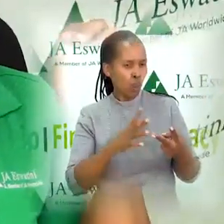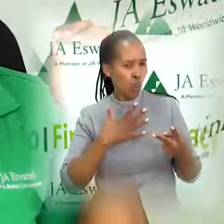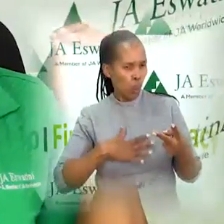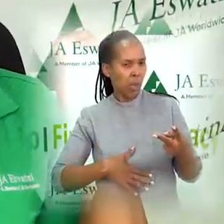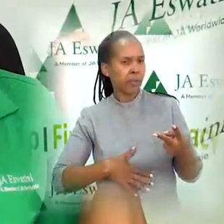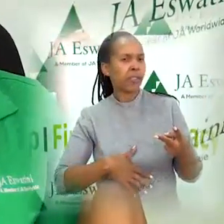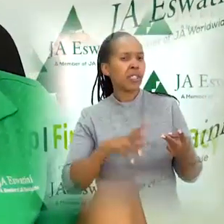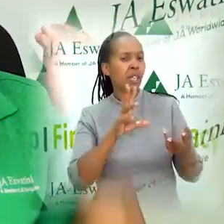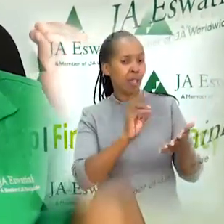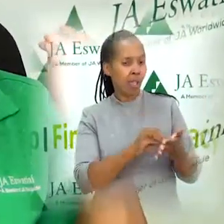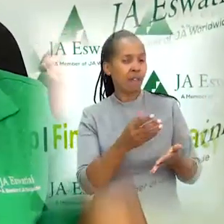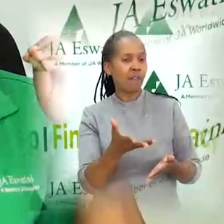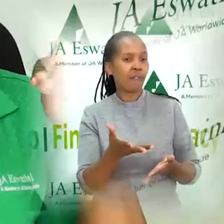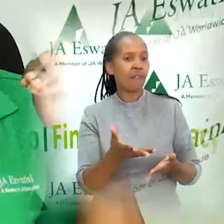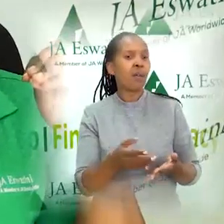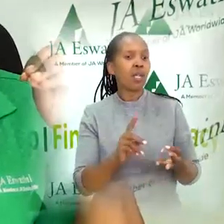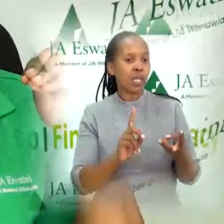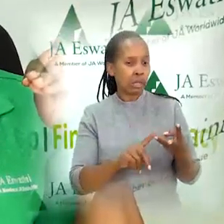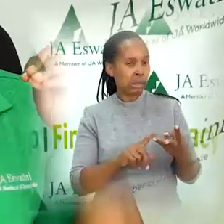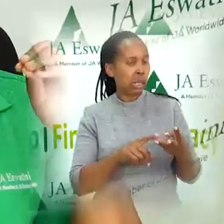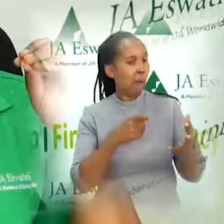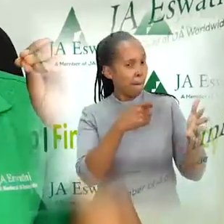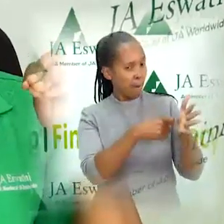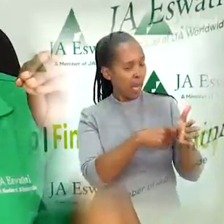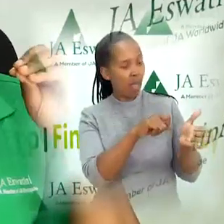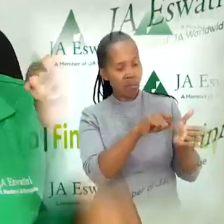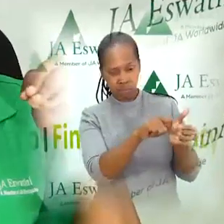are prepared to pay for that particular price.